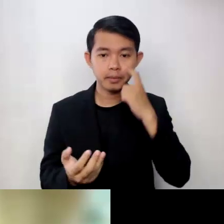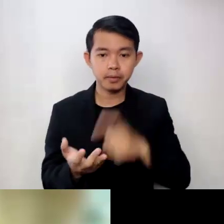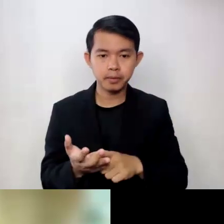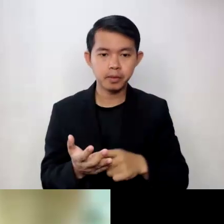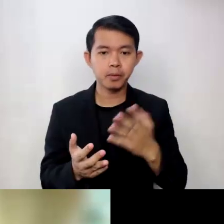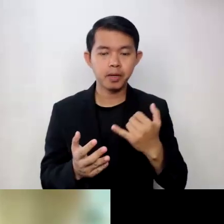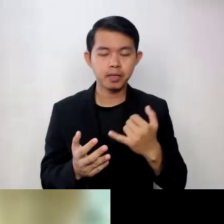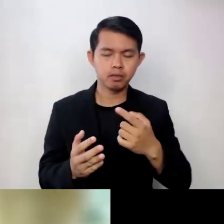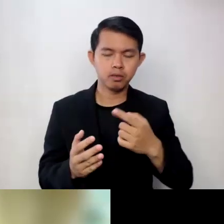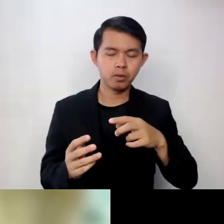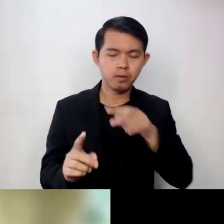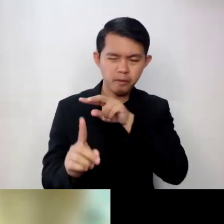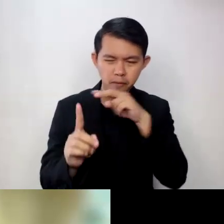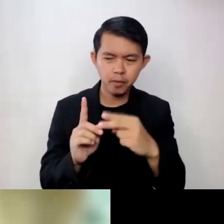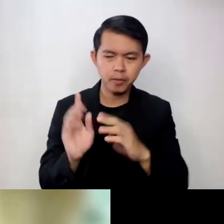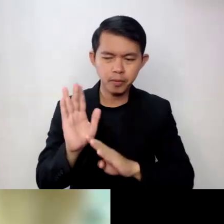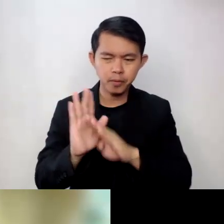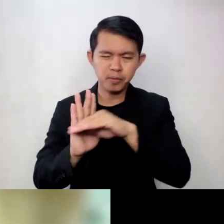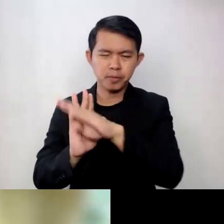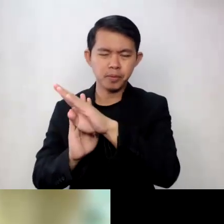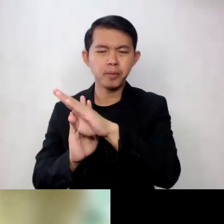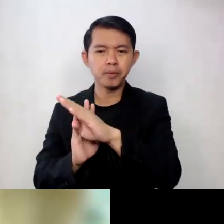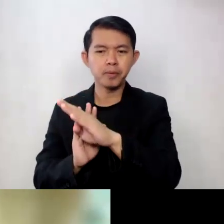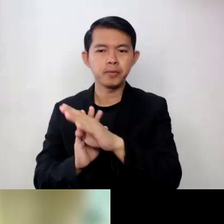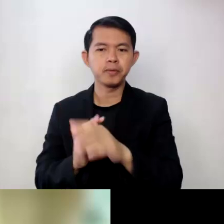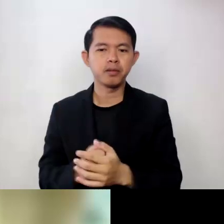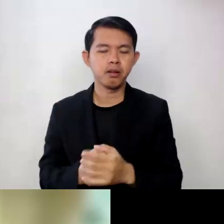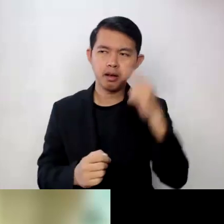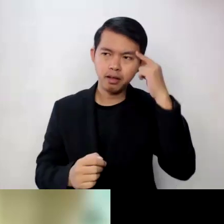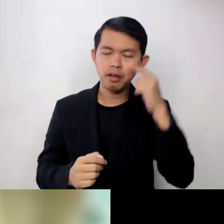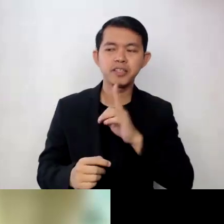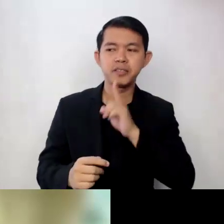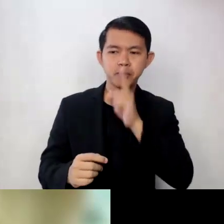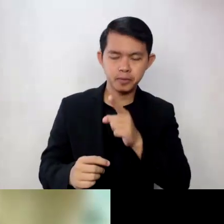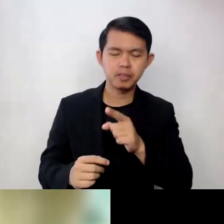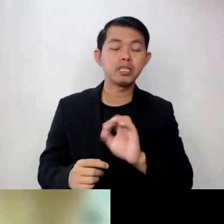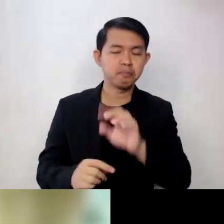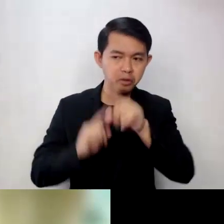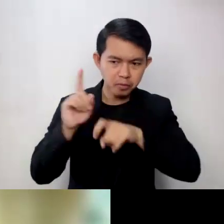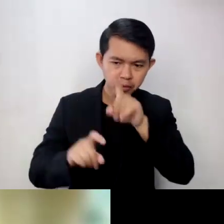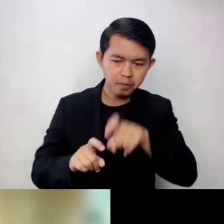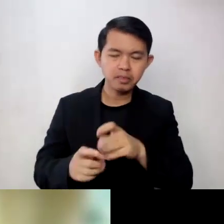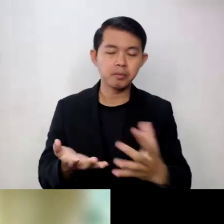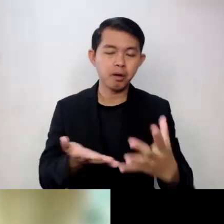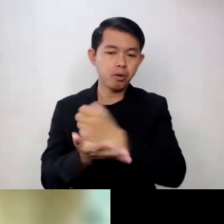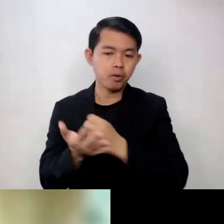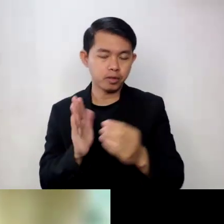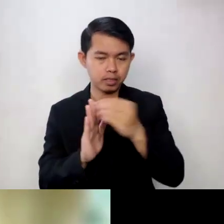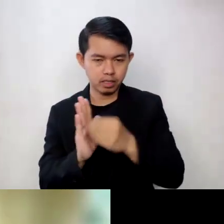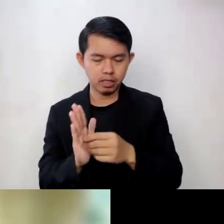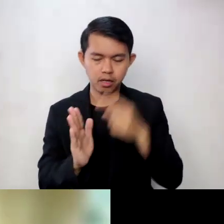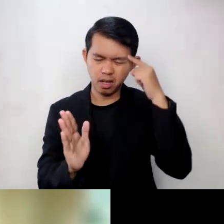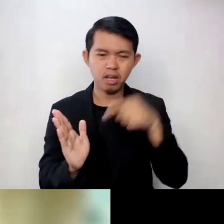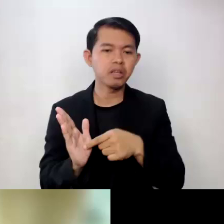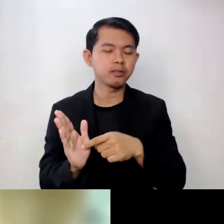as objective, na parang sila yung truth, di ba? Pag kung ano yung nakuha natin, yun necessarily yung truth.